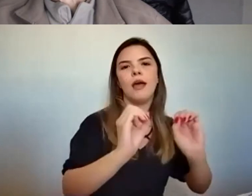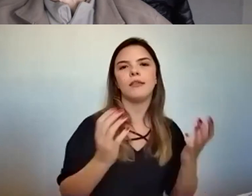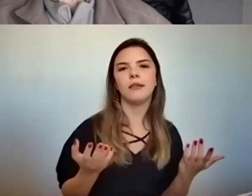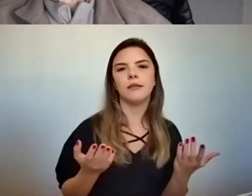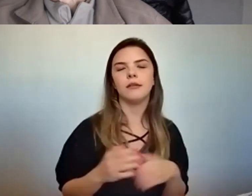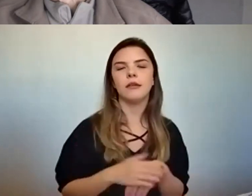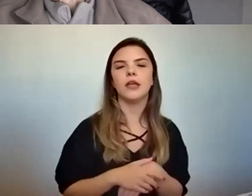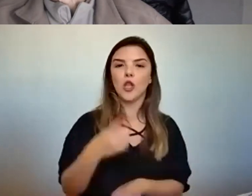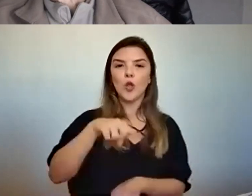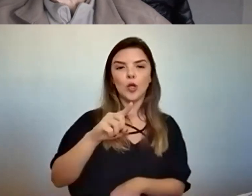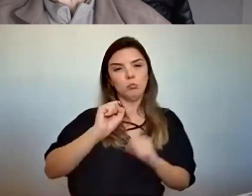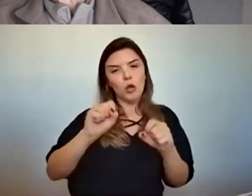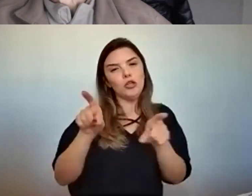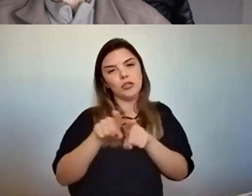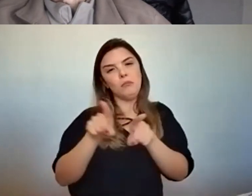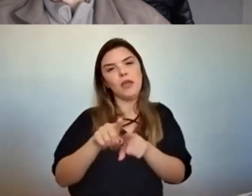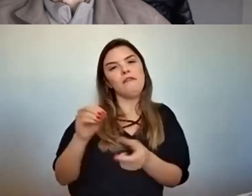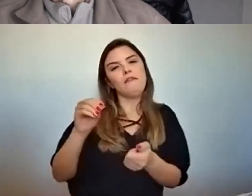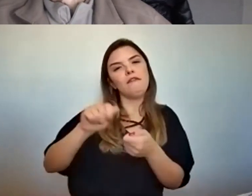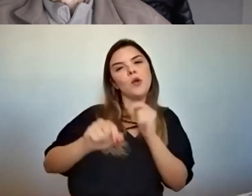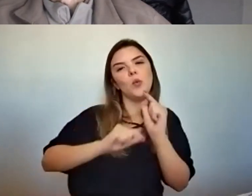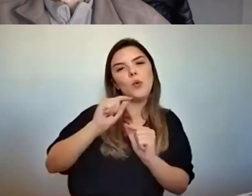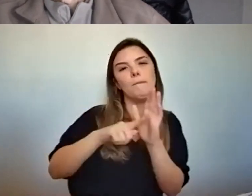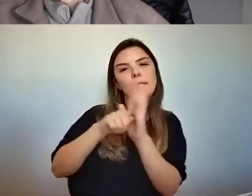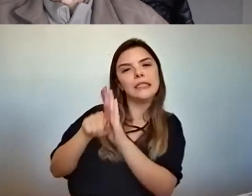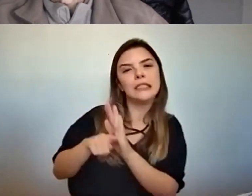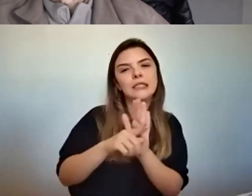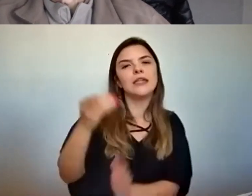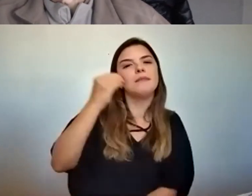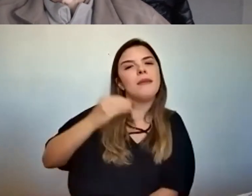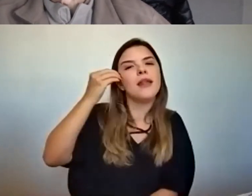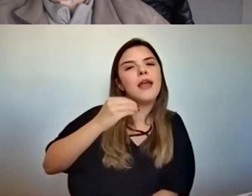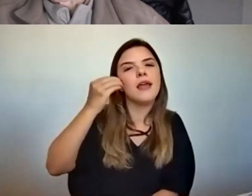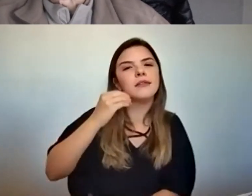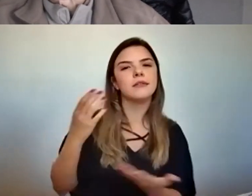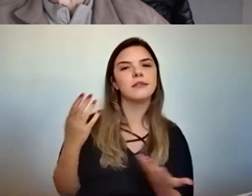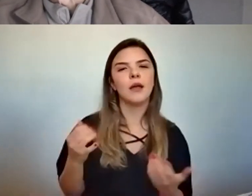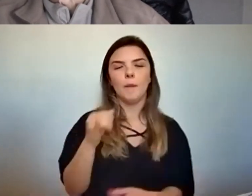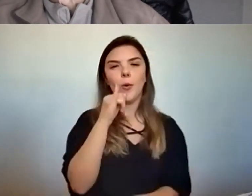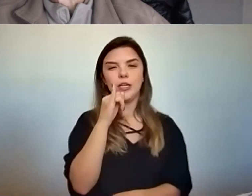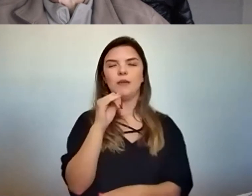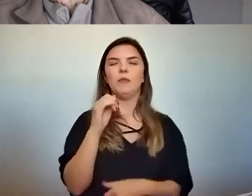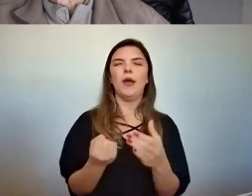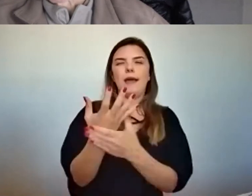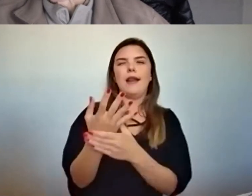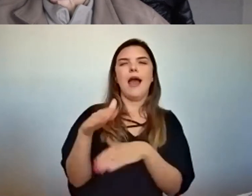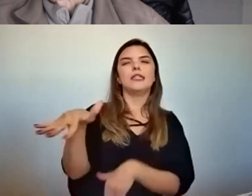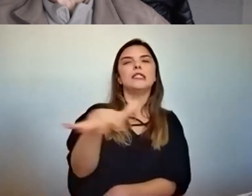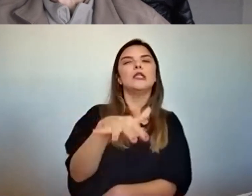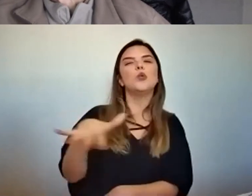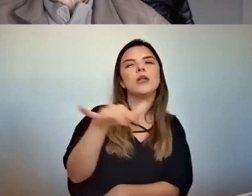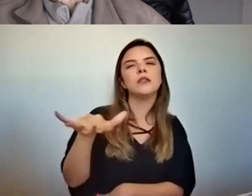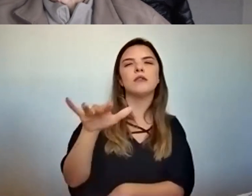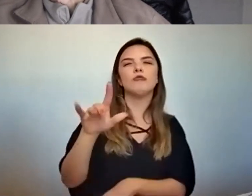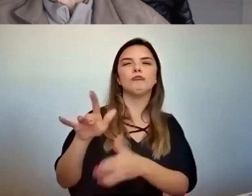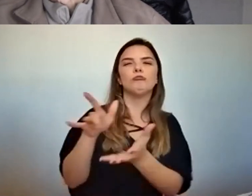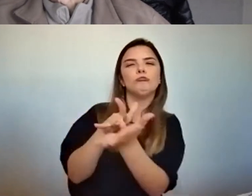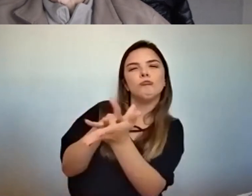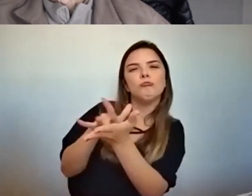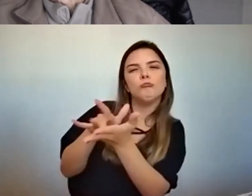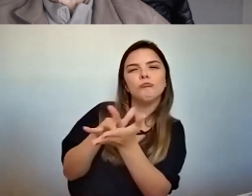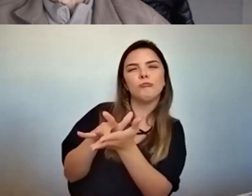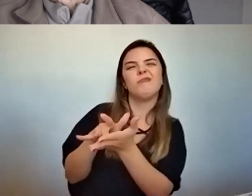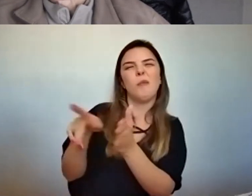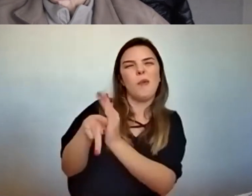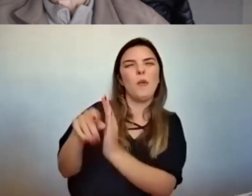but experimentally, for instance, simulating a situation which induces stress, for instance, somebody